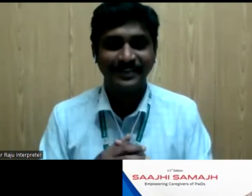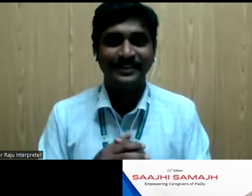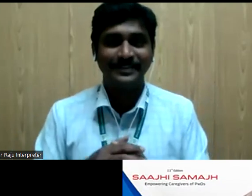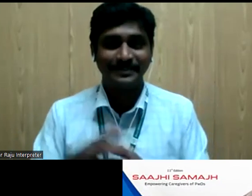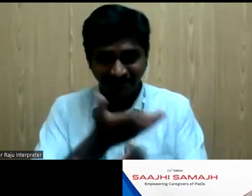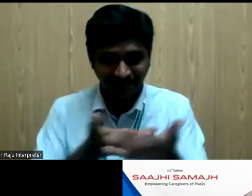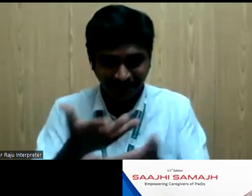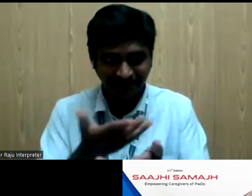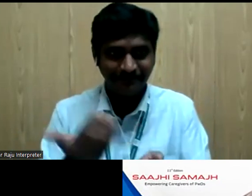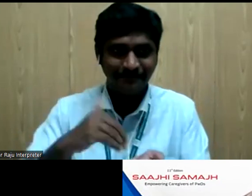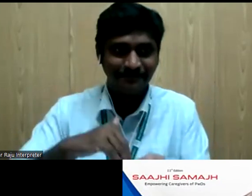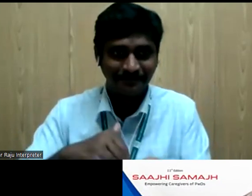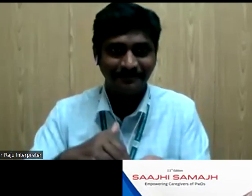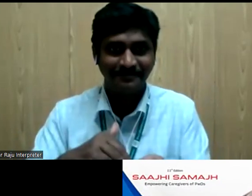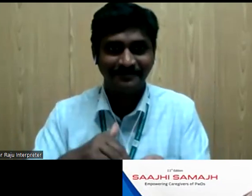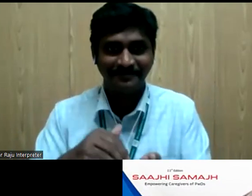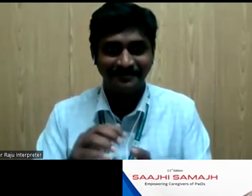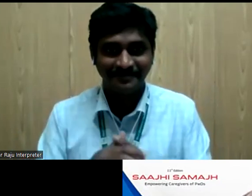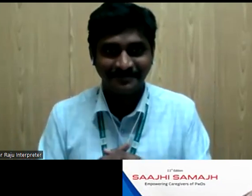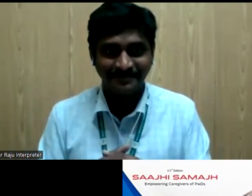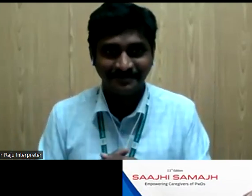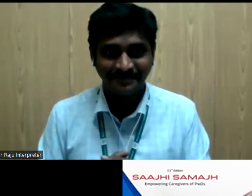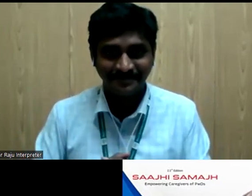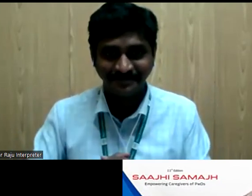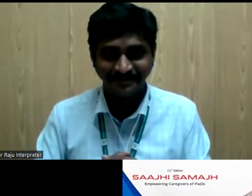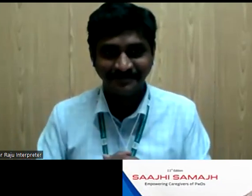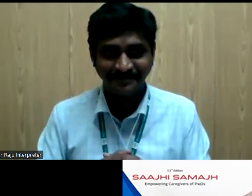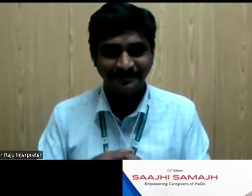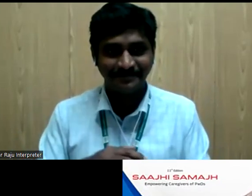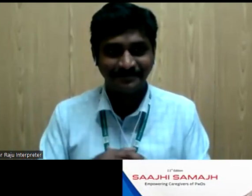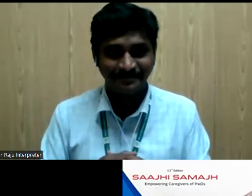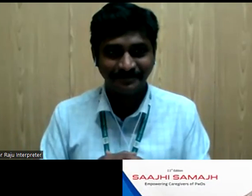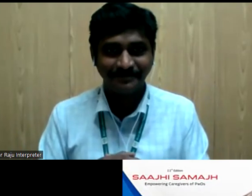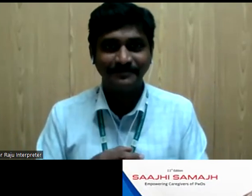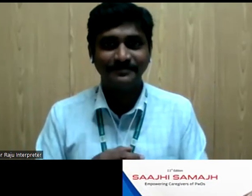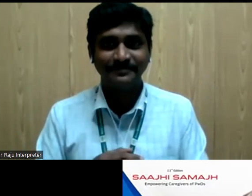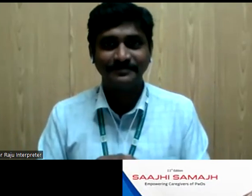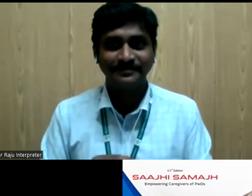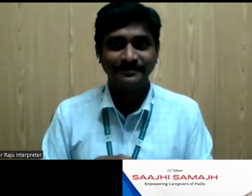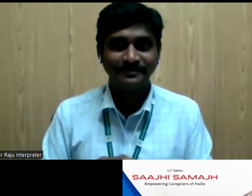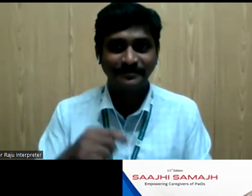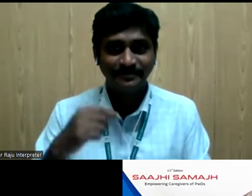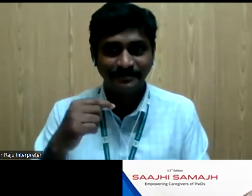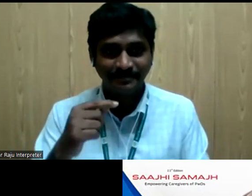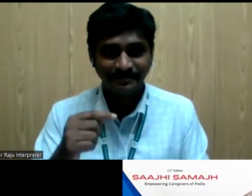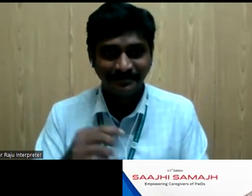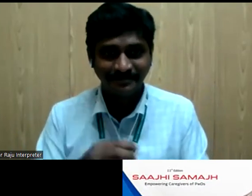thank you, Jayesh Ranjan sir, for joining us despite of your busy schedule. Attending from car shows really your commitment for the